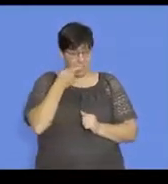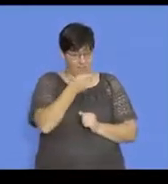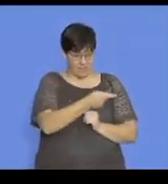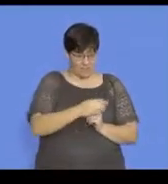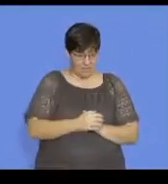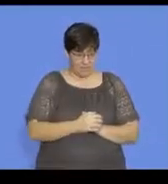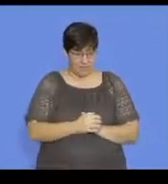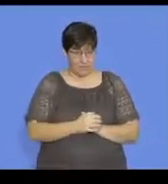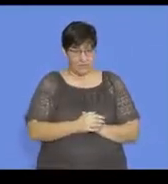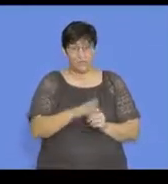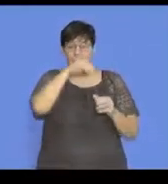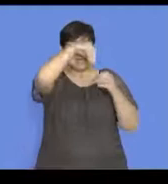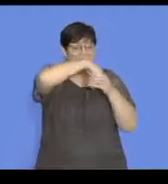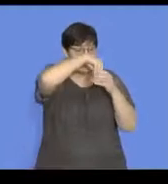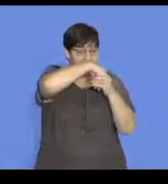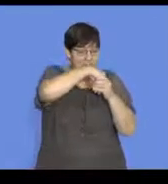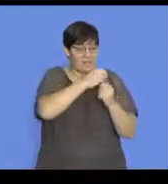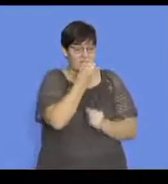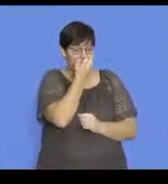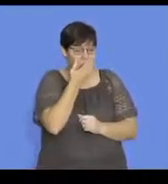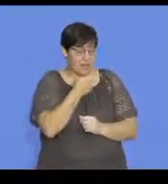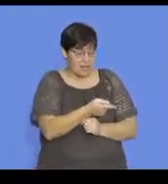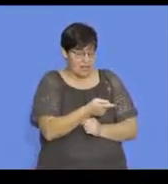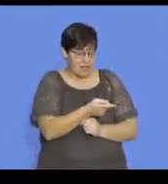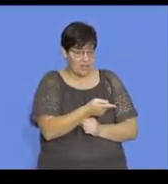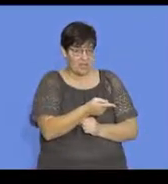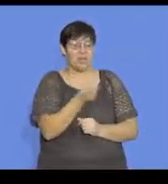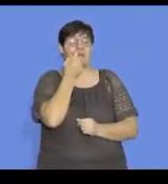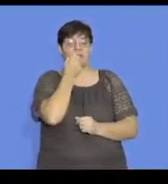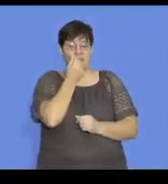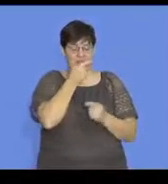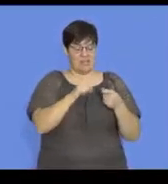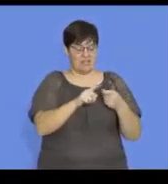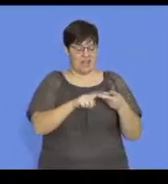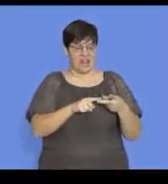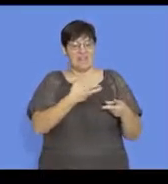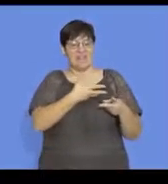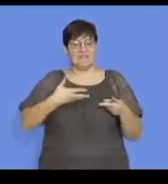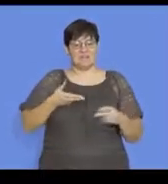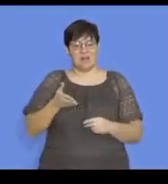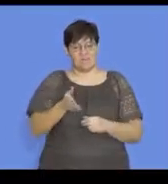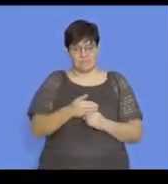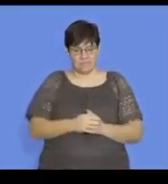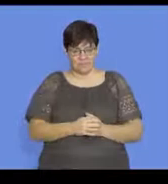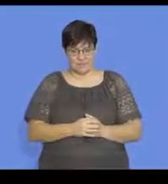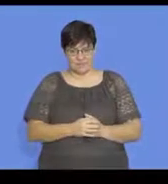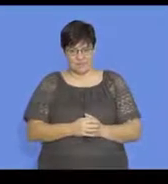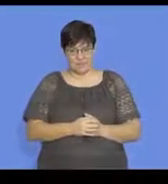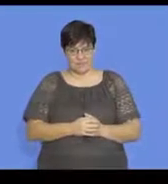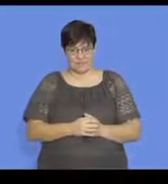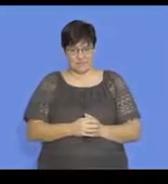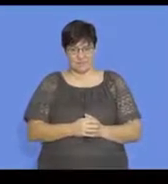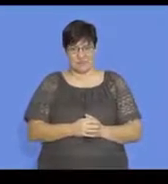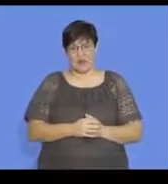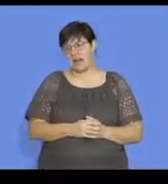and inside the flower are the male and the female parts. So what do I want I've got the